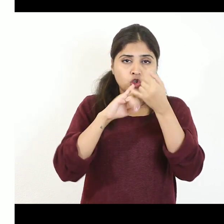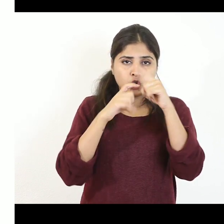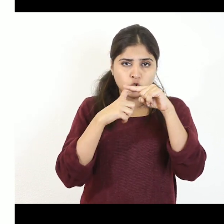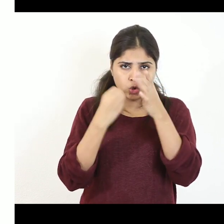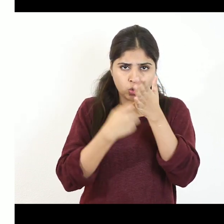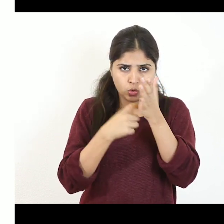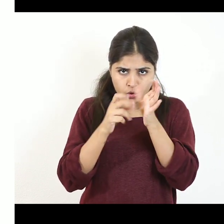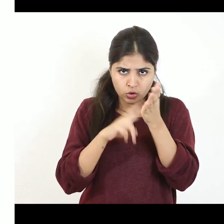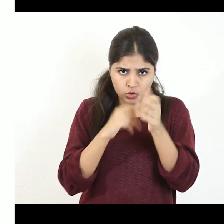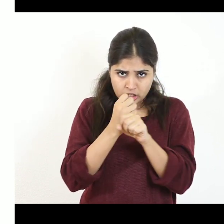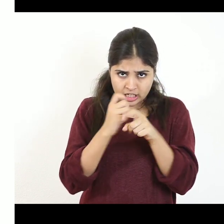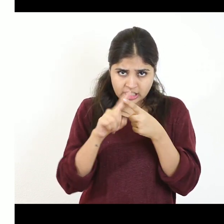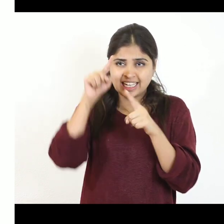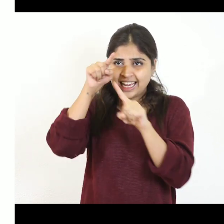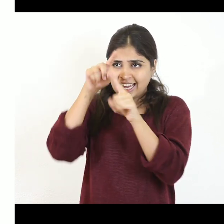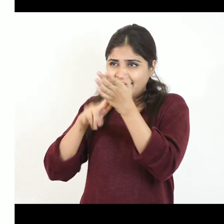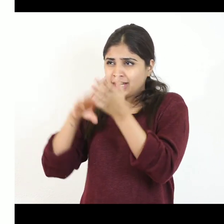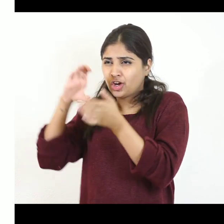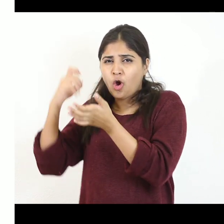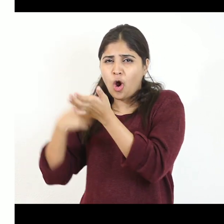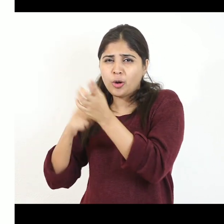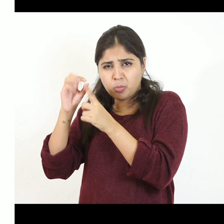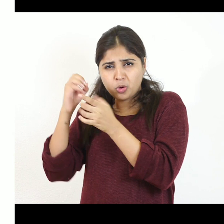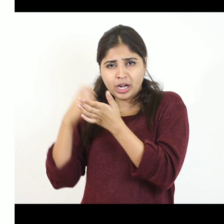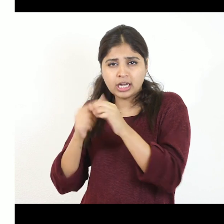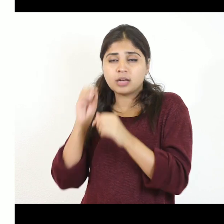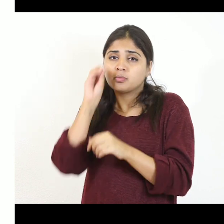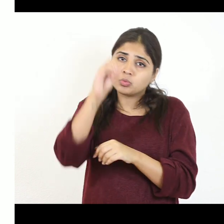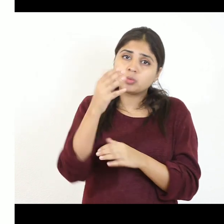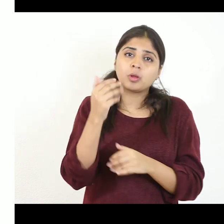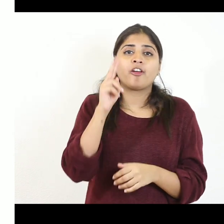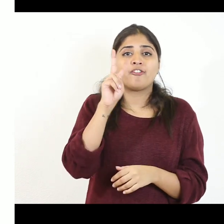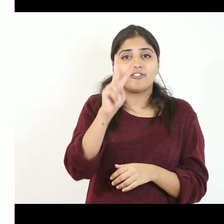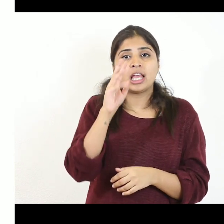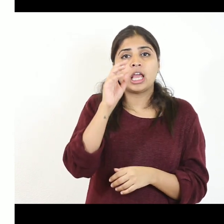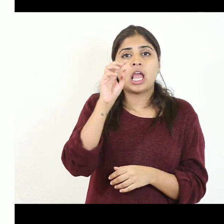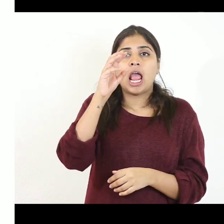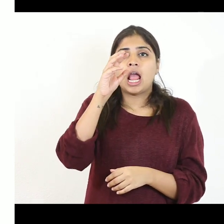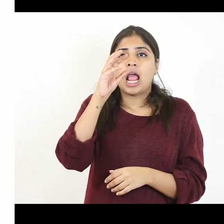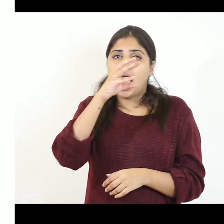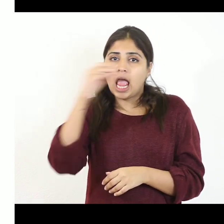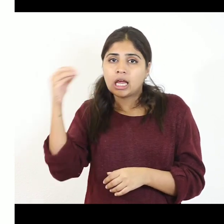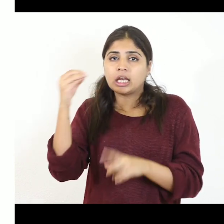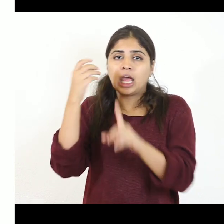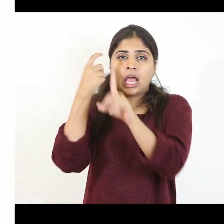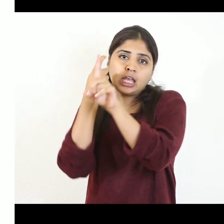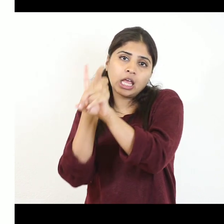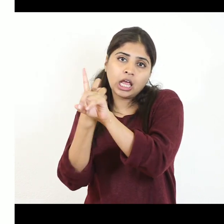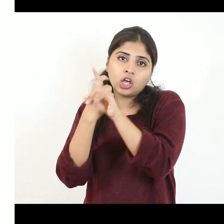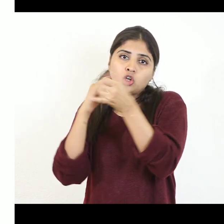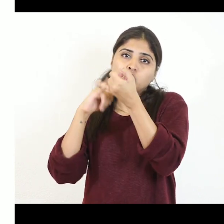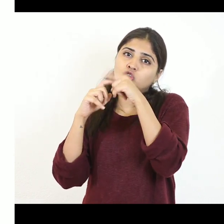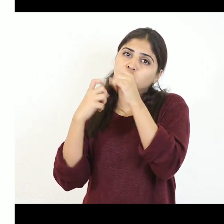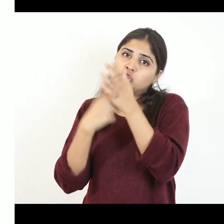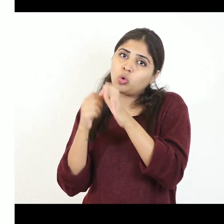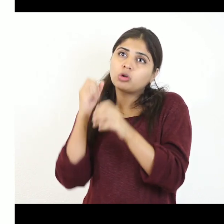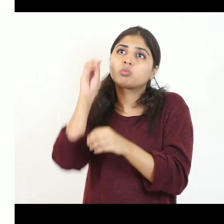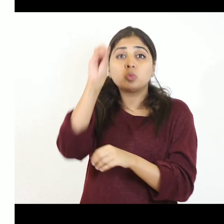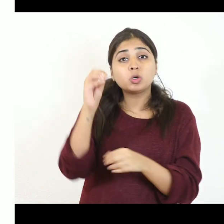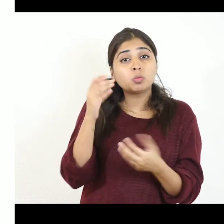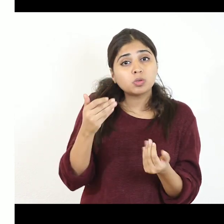So there are 4 different ways of typing B&K Storage, as you can see on the screen.